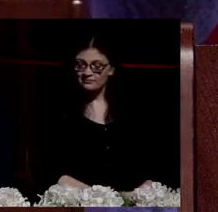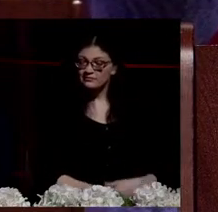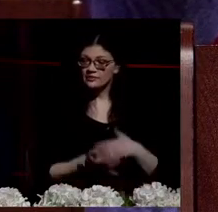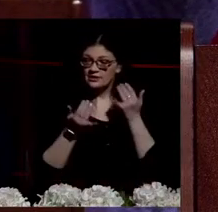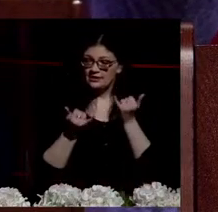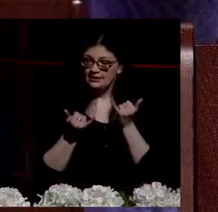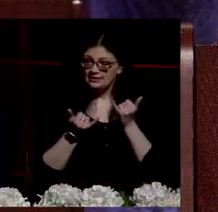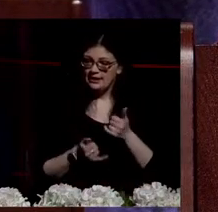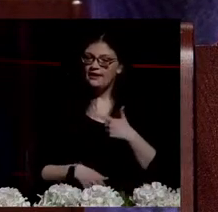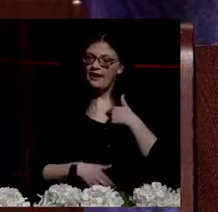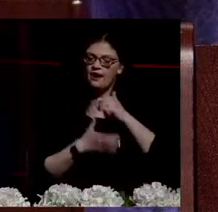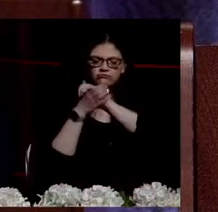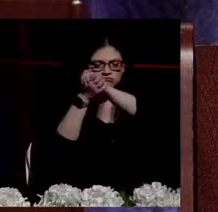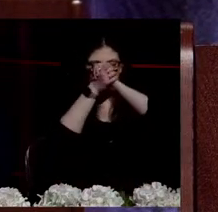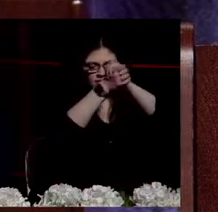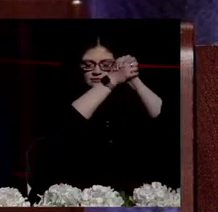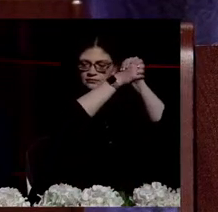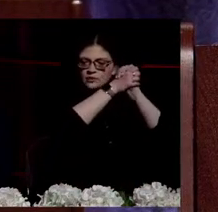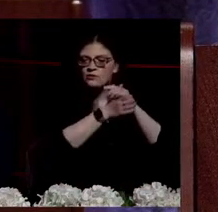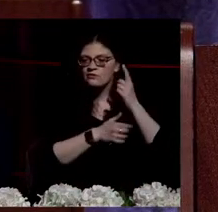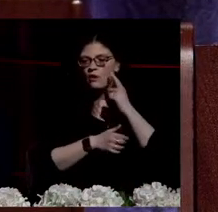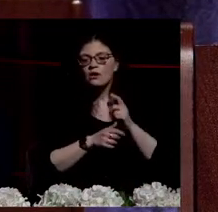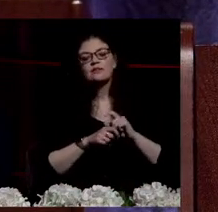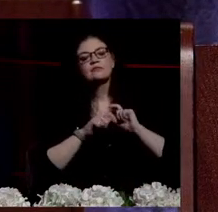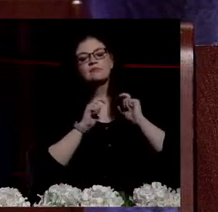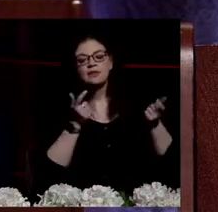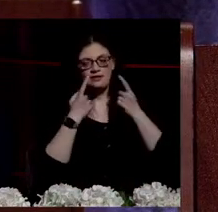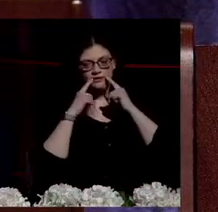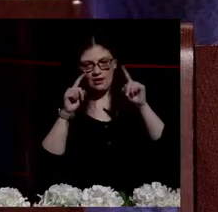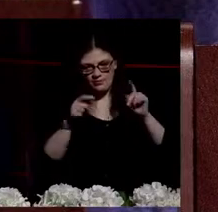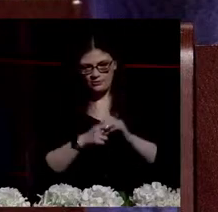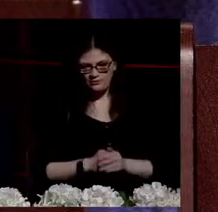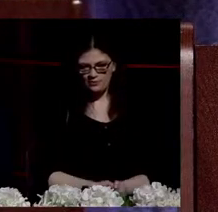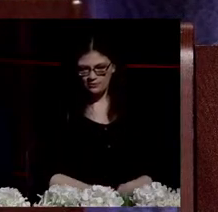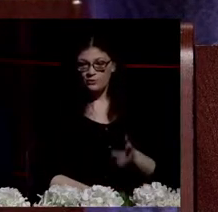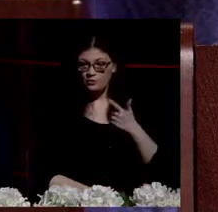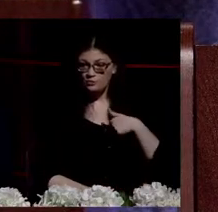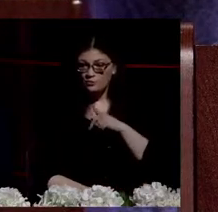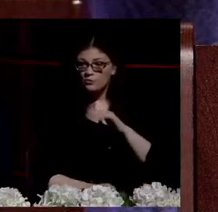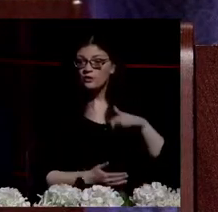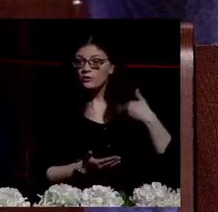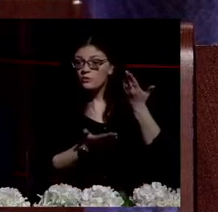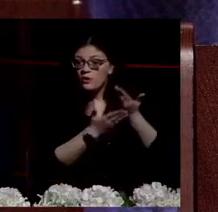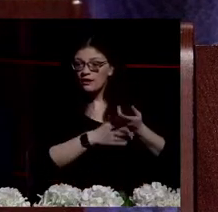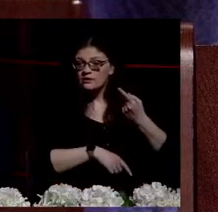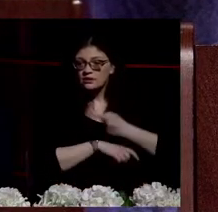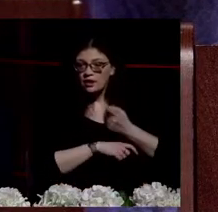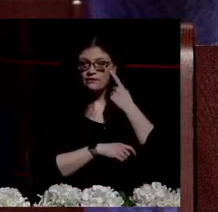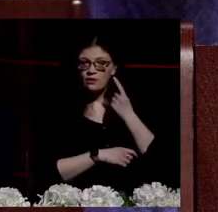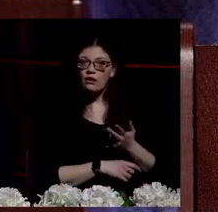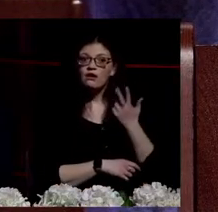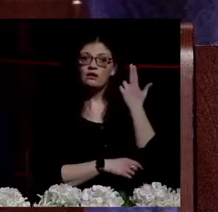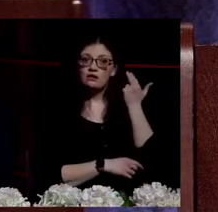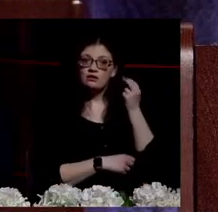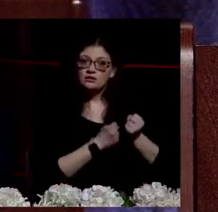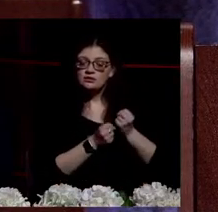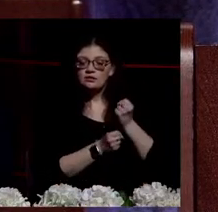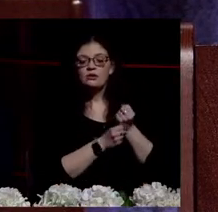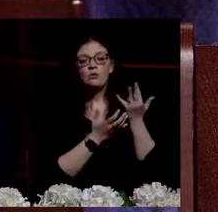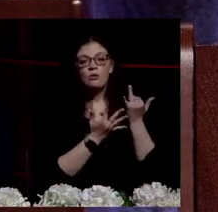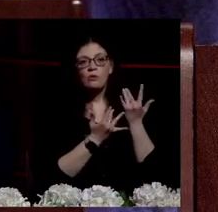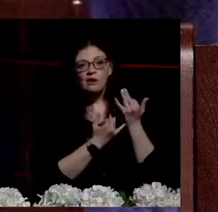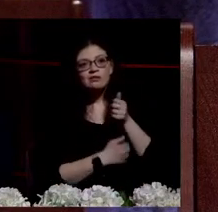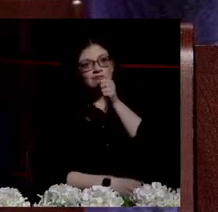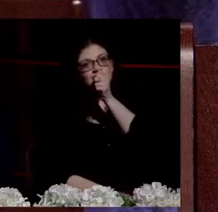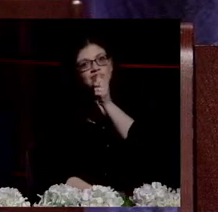Today, I congratulate you on this enormous accomplishment, Colts. We made it to the day we have been waiting for the past 13 years. And now